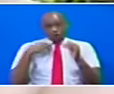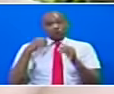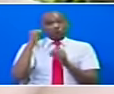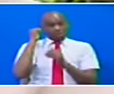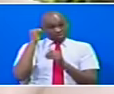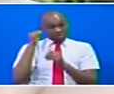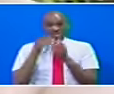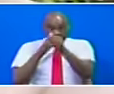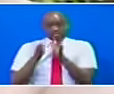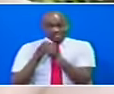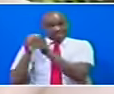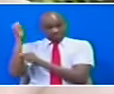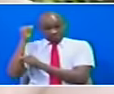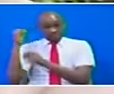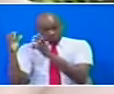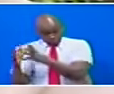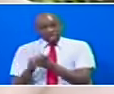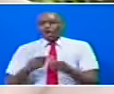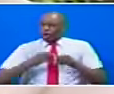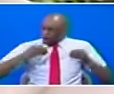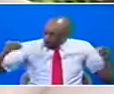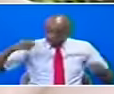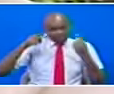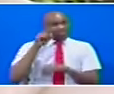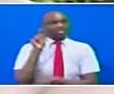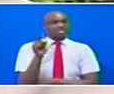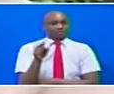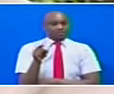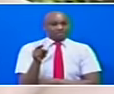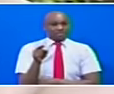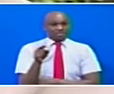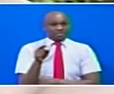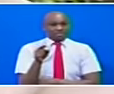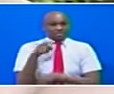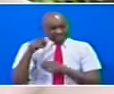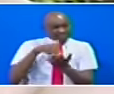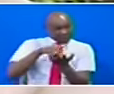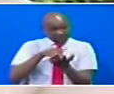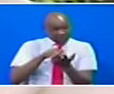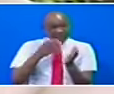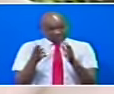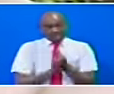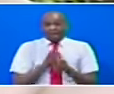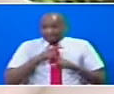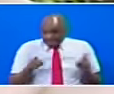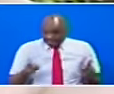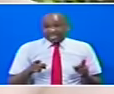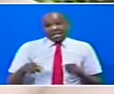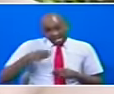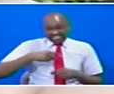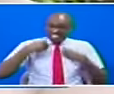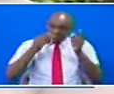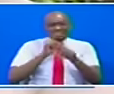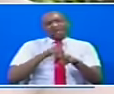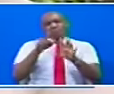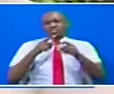leaders. It is going to be a long process and a very delicate one. But let us give it